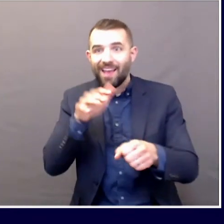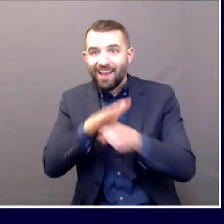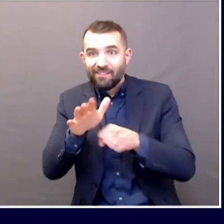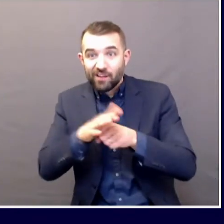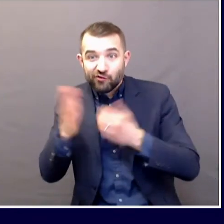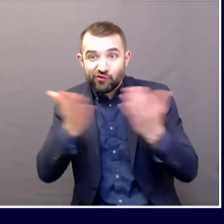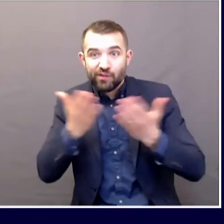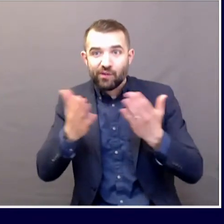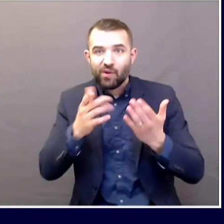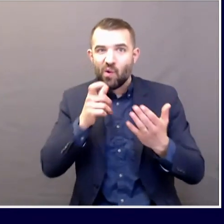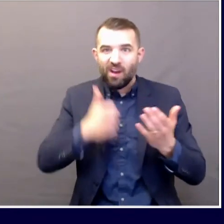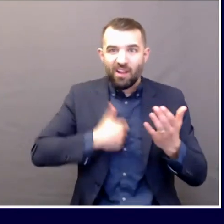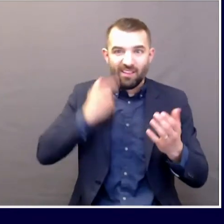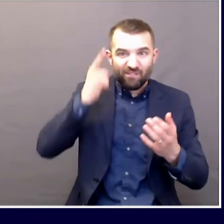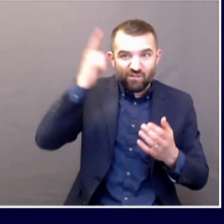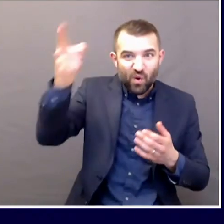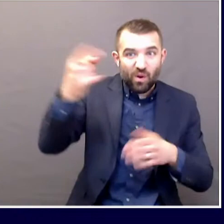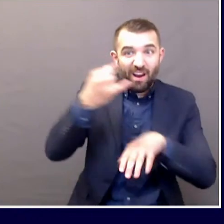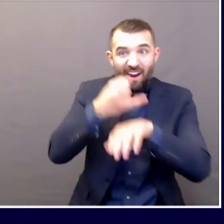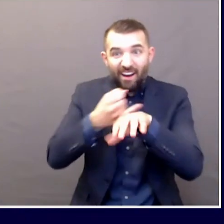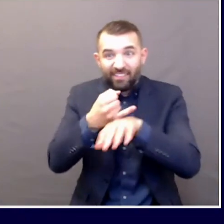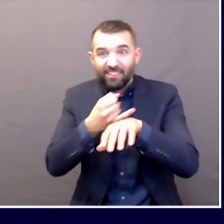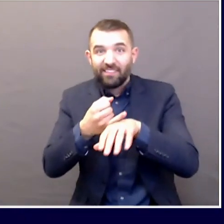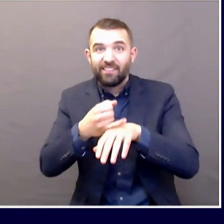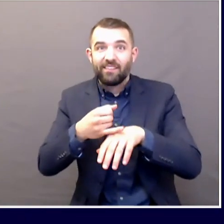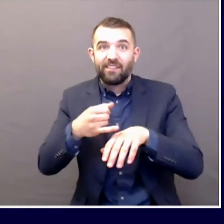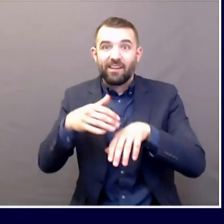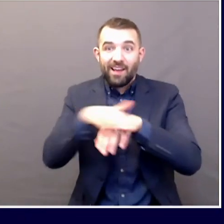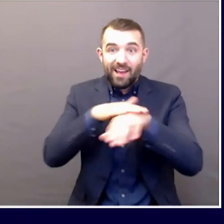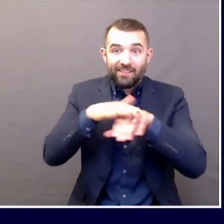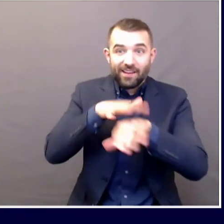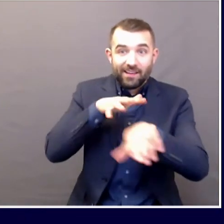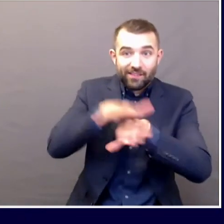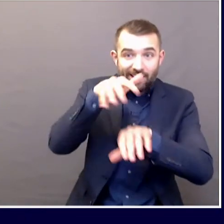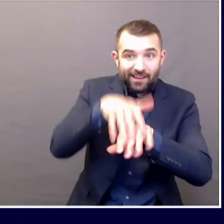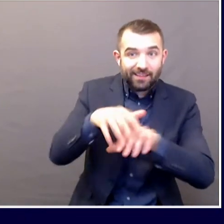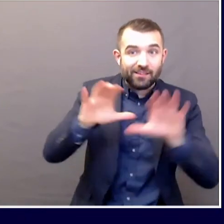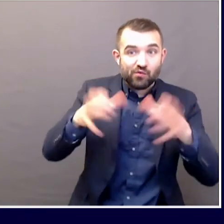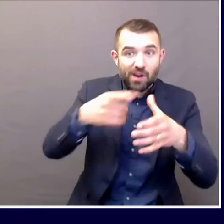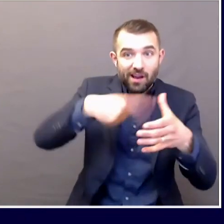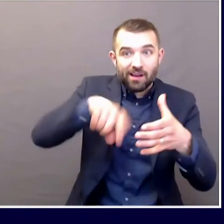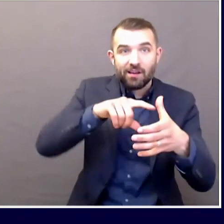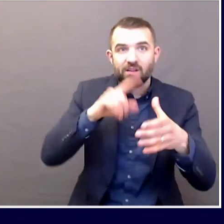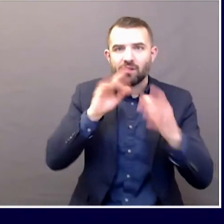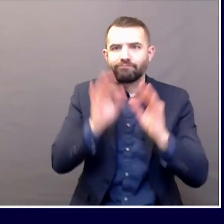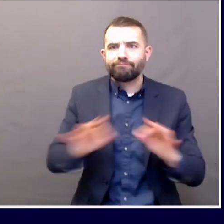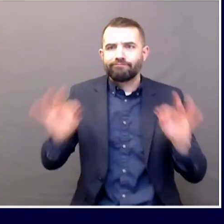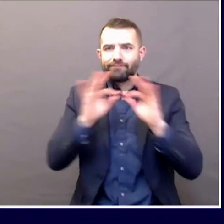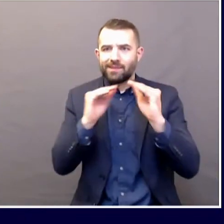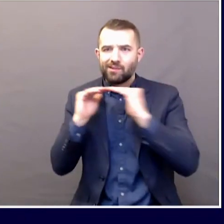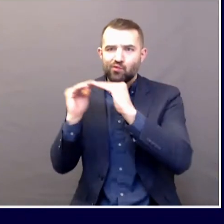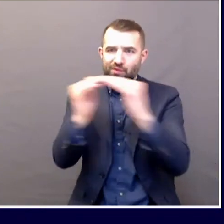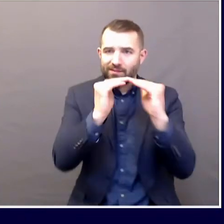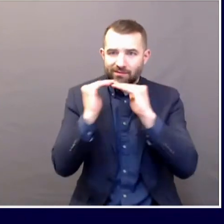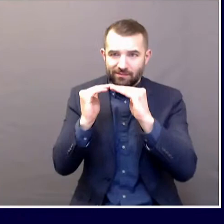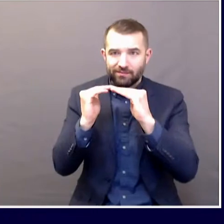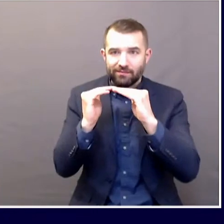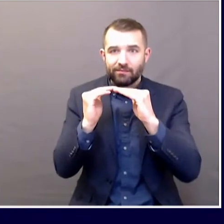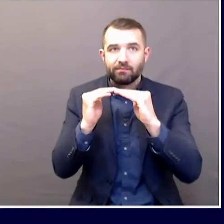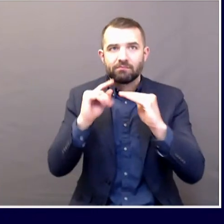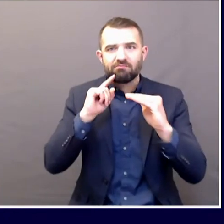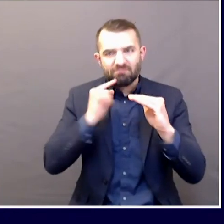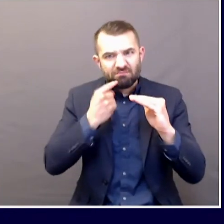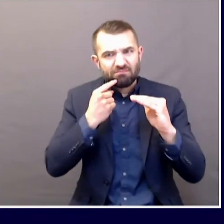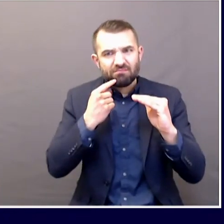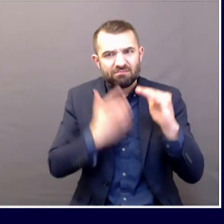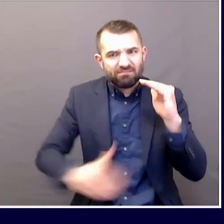tribal communities. So that has always been a priority from the start. We take our equity role very seriously, and we have developed a bunch of innovative partnerships